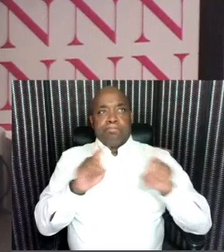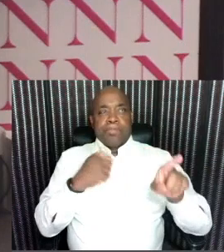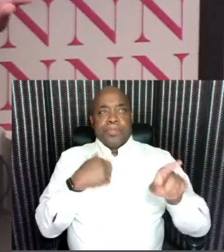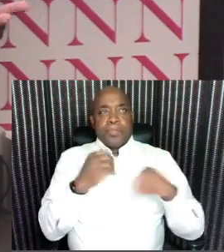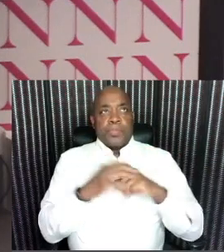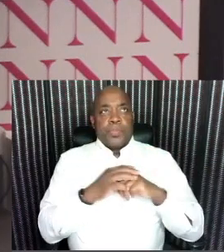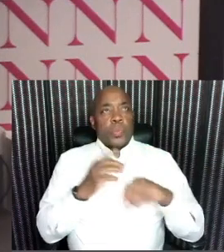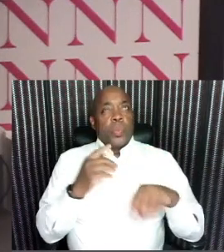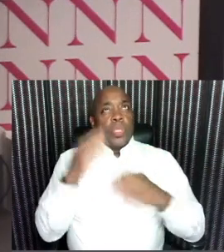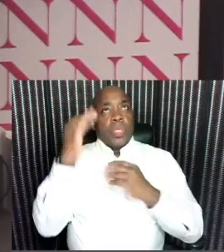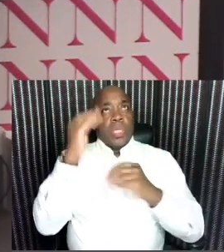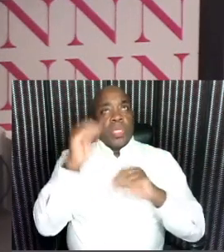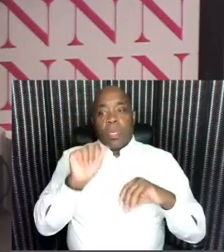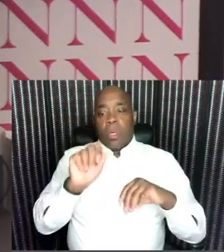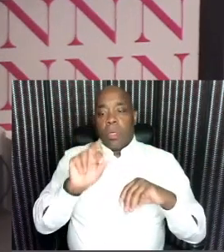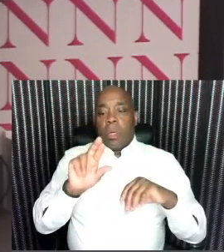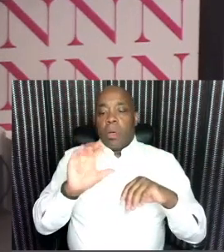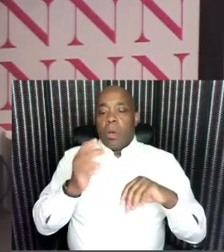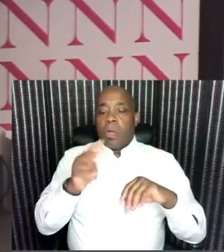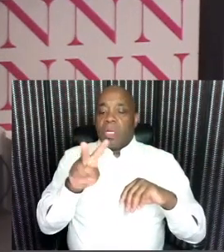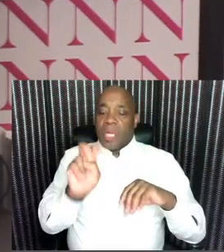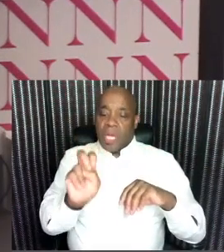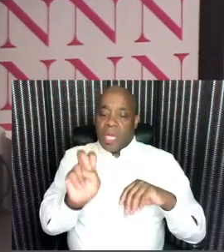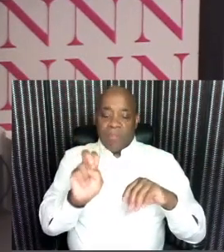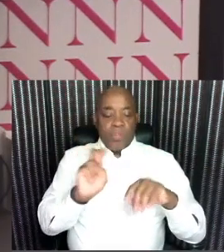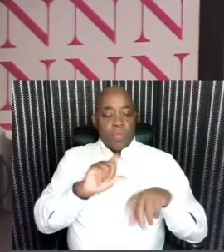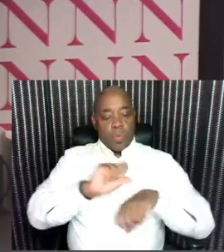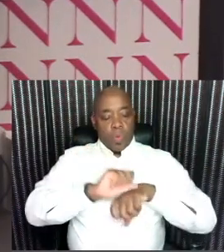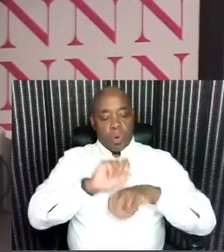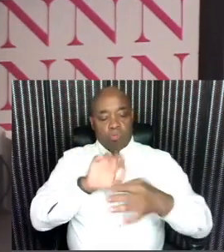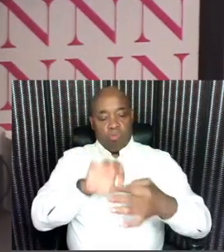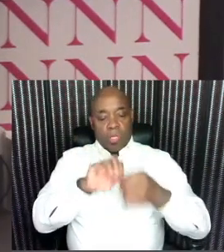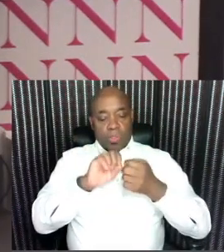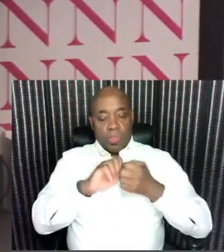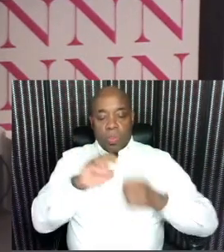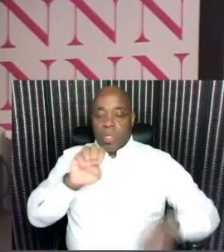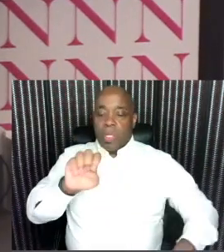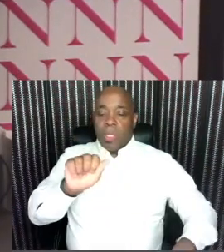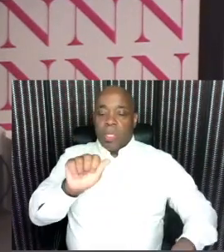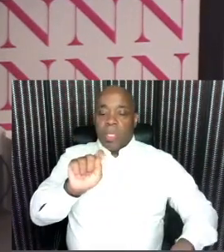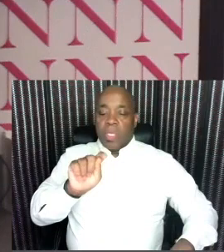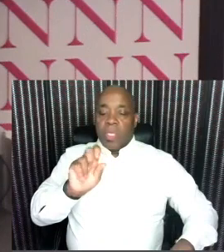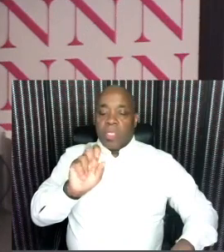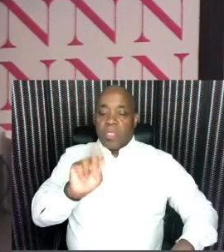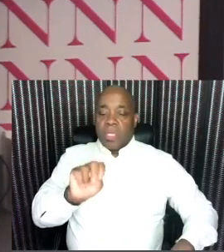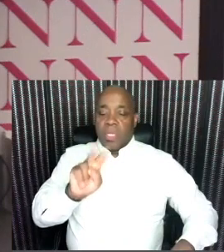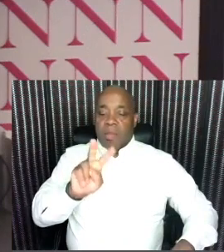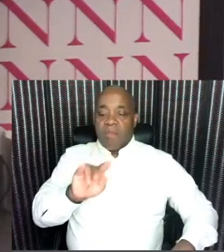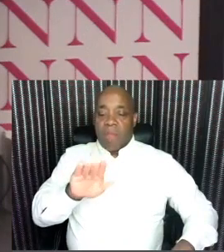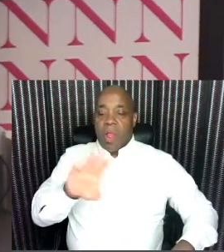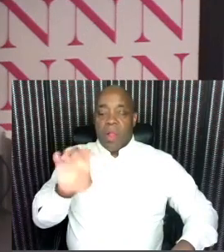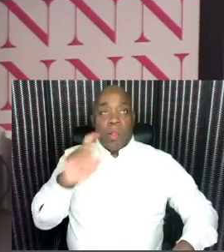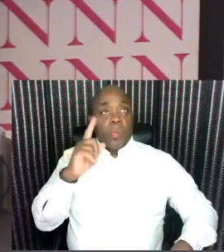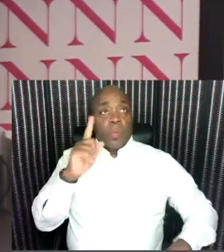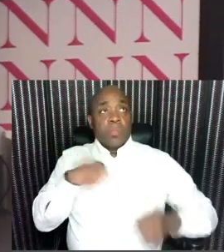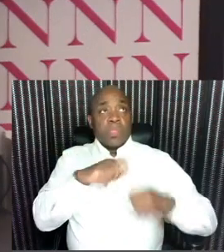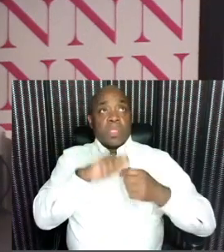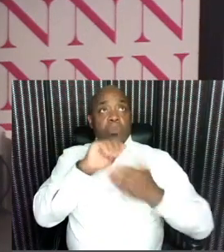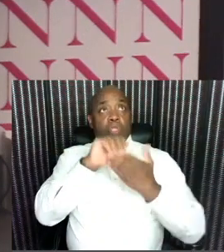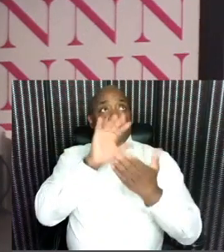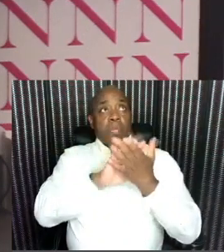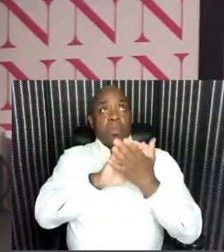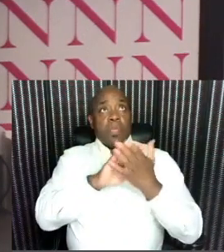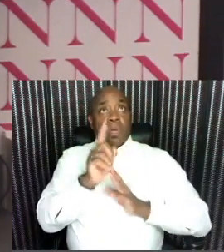of the work around the Eatonville, for instance, we're particularly documenting a moment